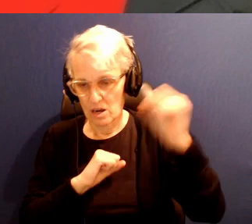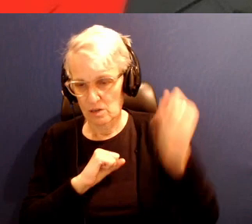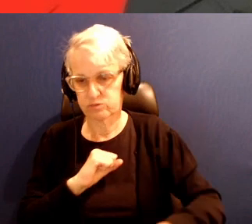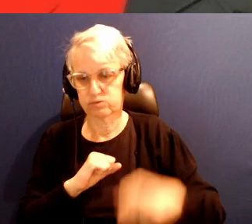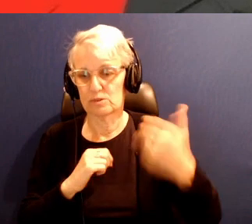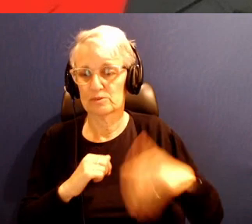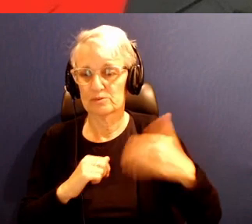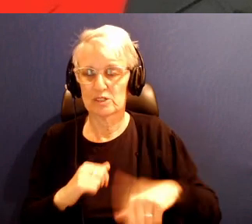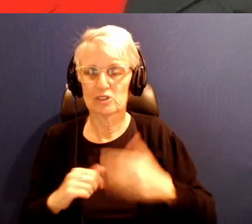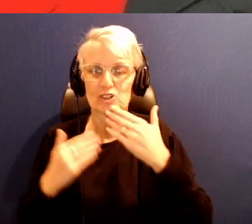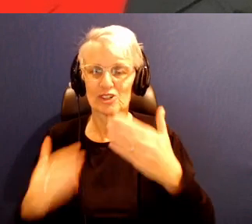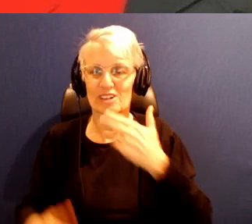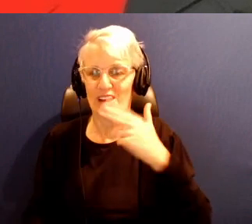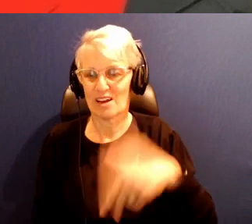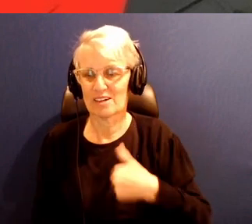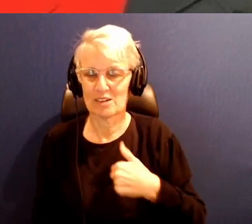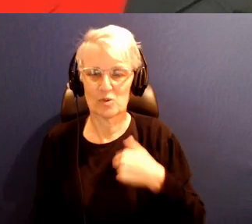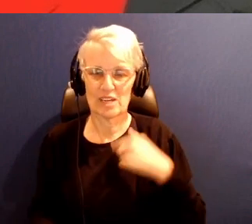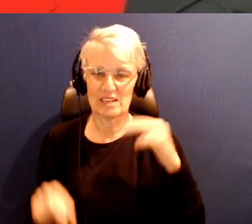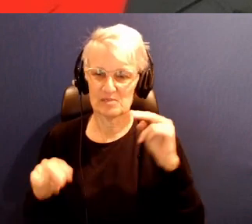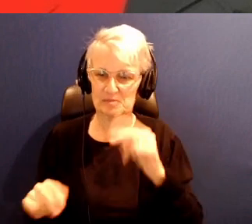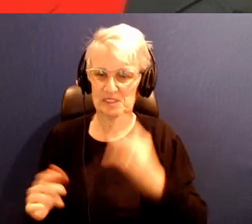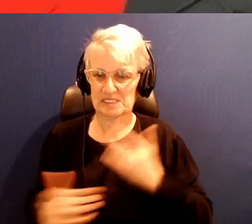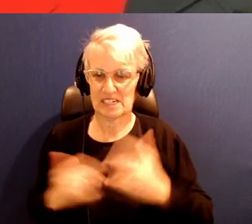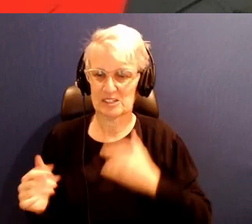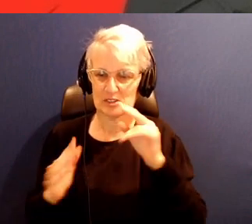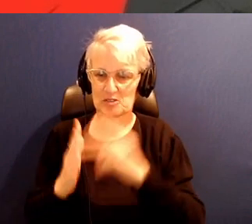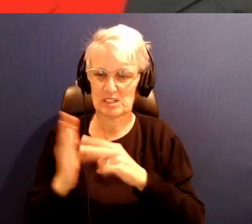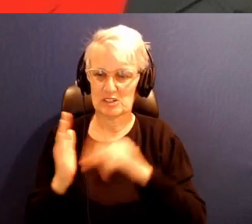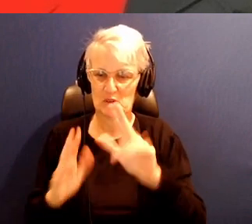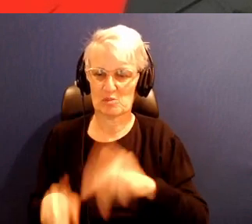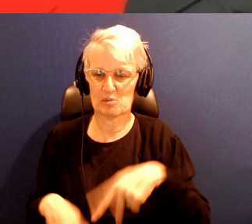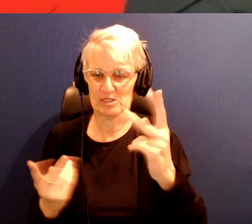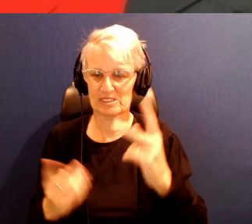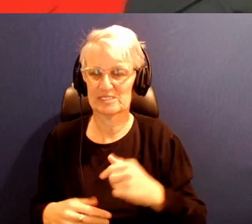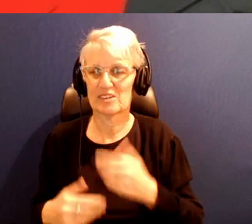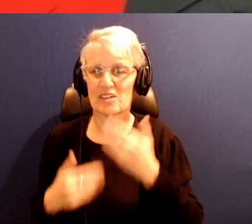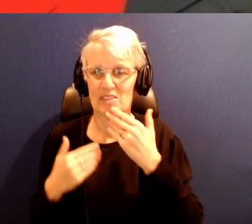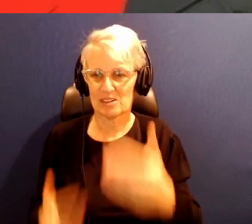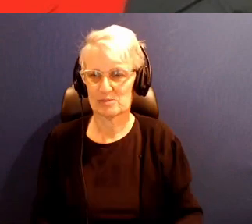process. Good luck, and we look forward to reading your proposals. Thank you.